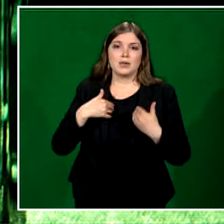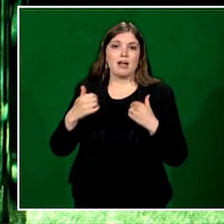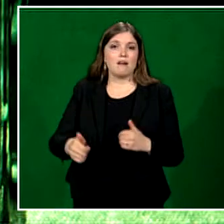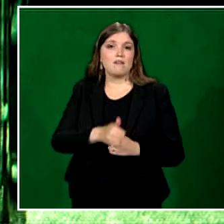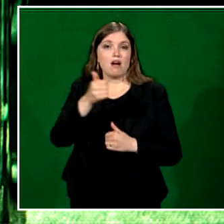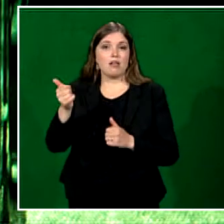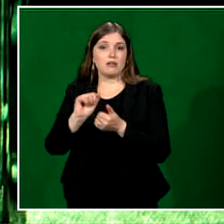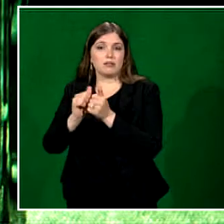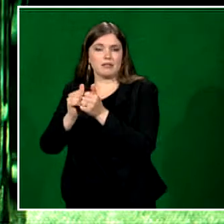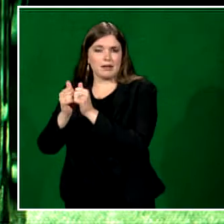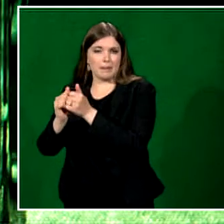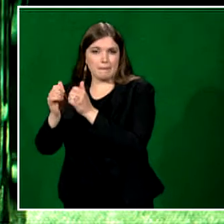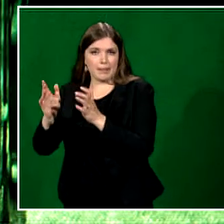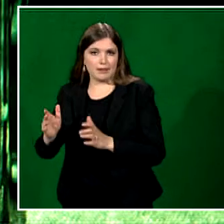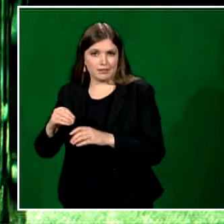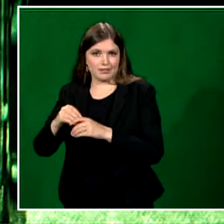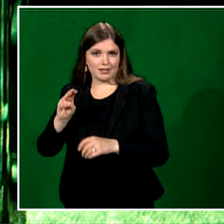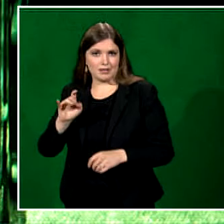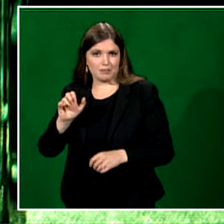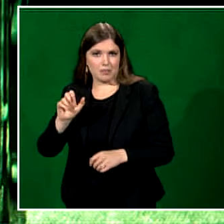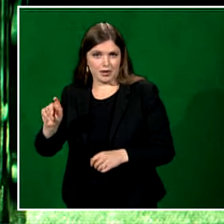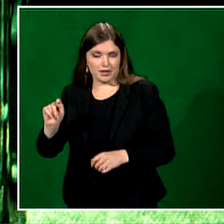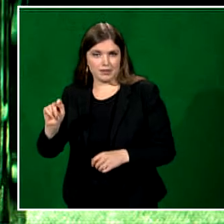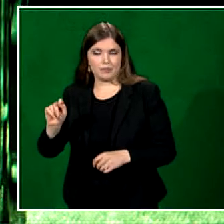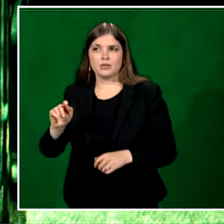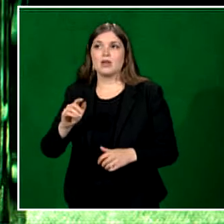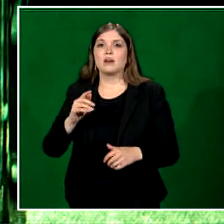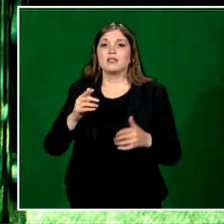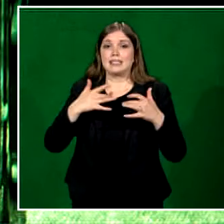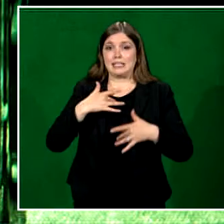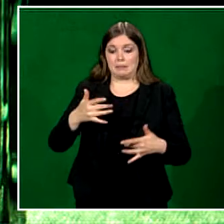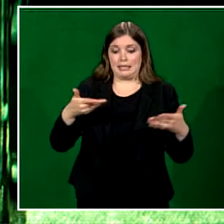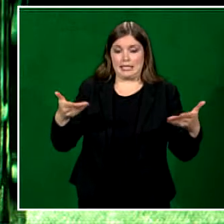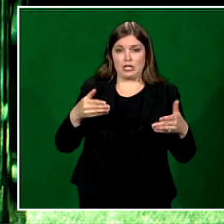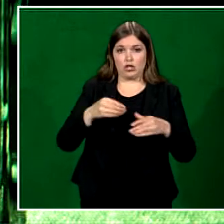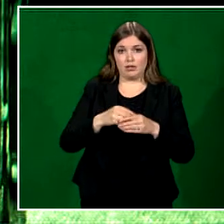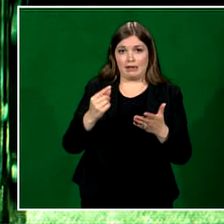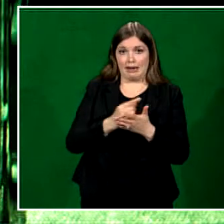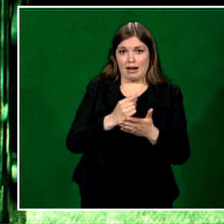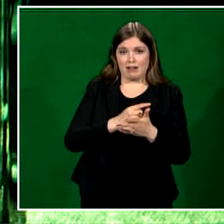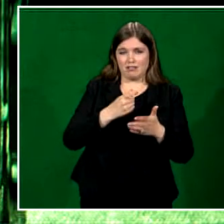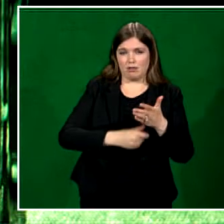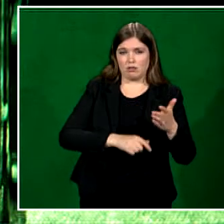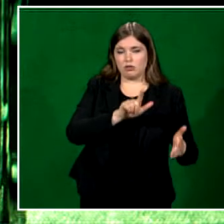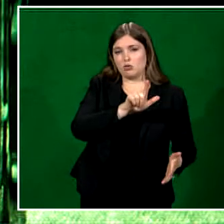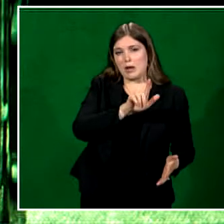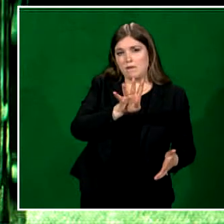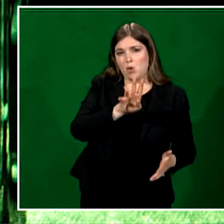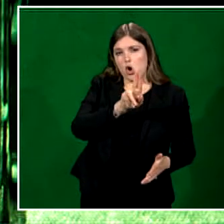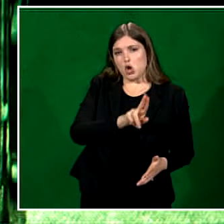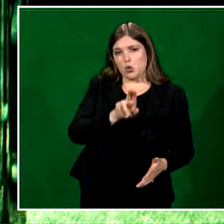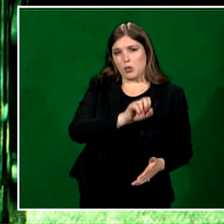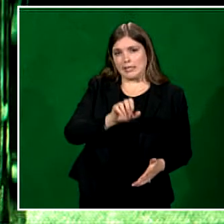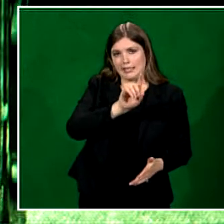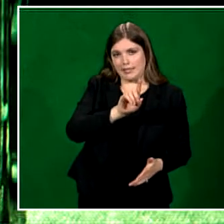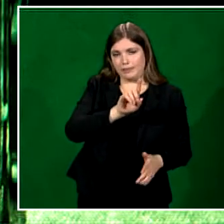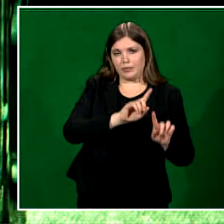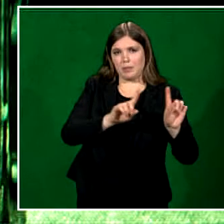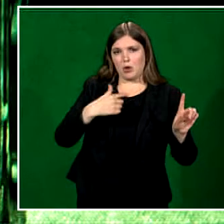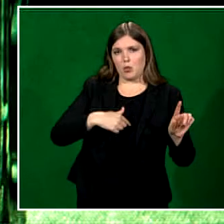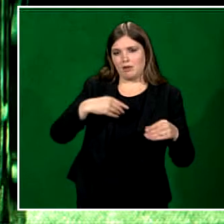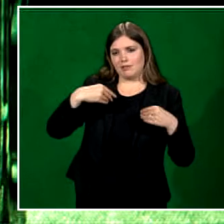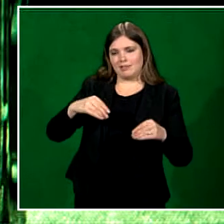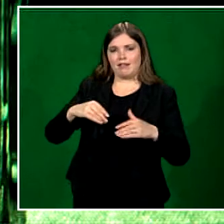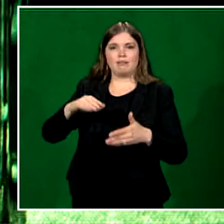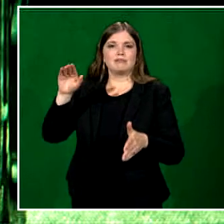market price for fertilizer in Ghana is $24 US. We are going to sell our own at 20% cheaper than our